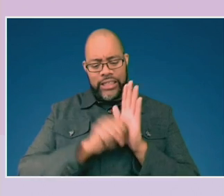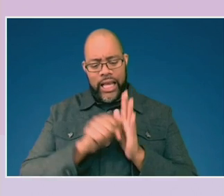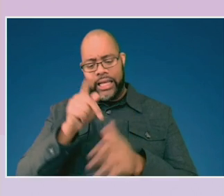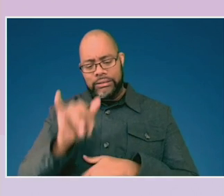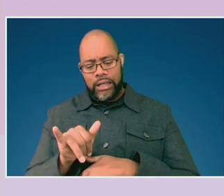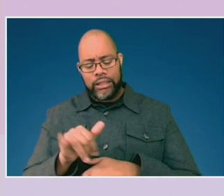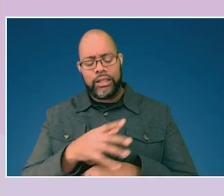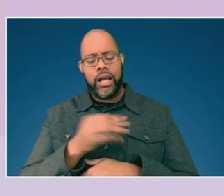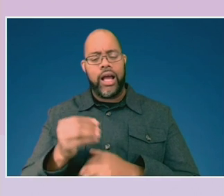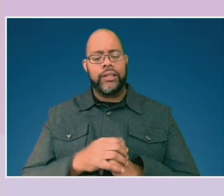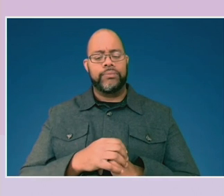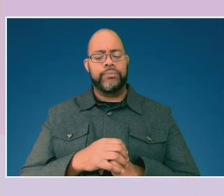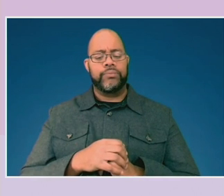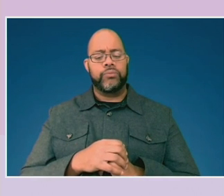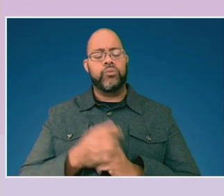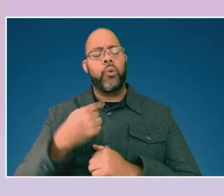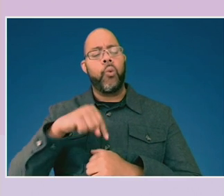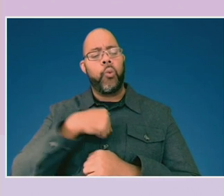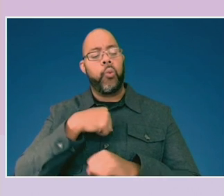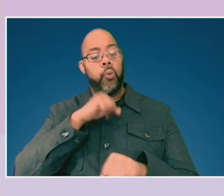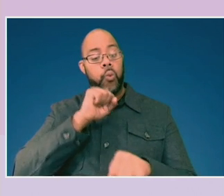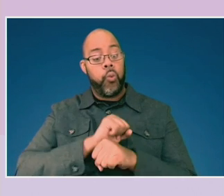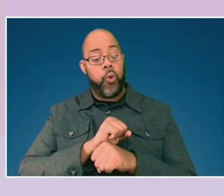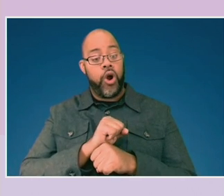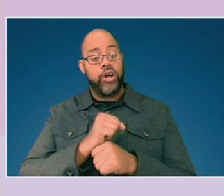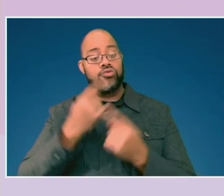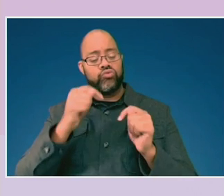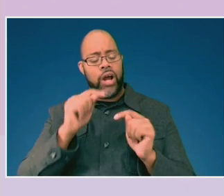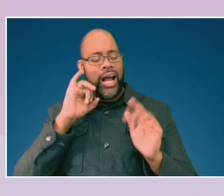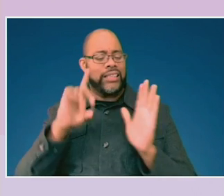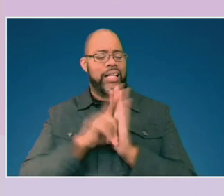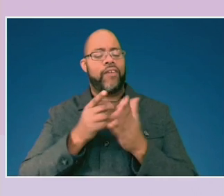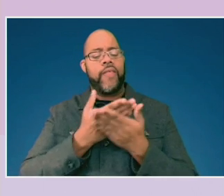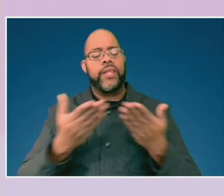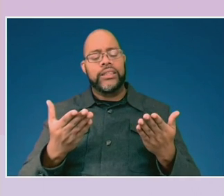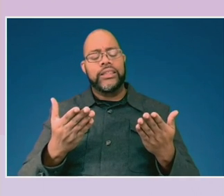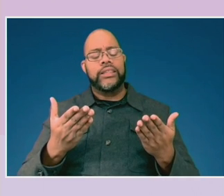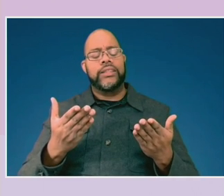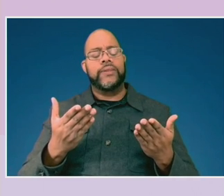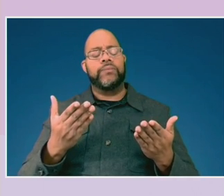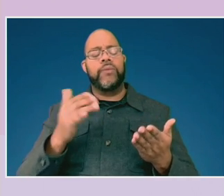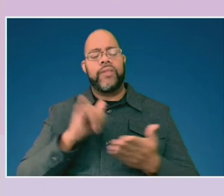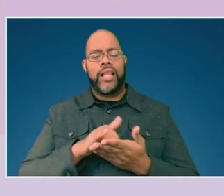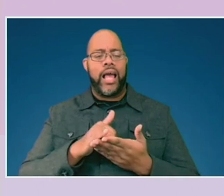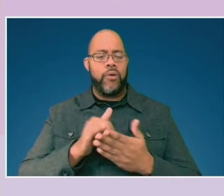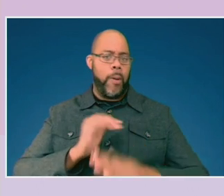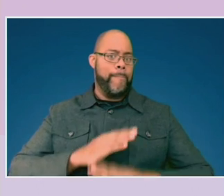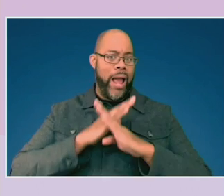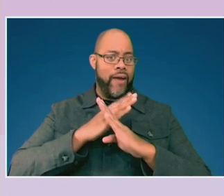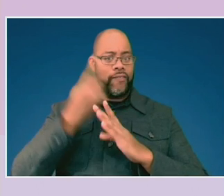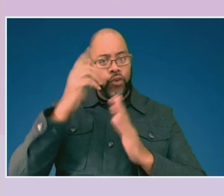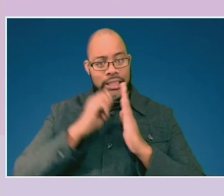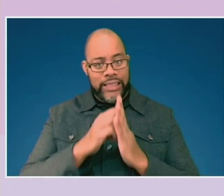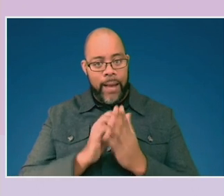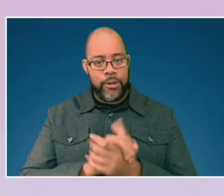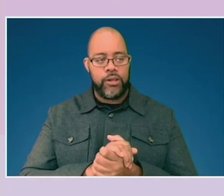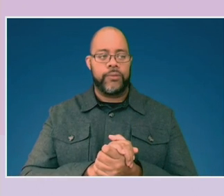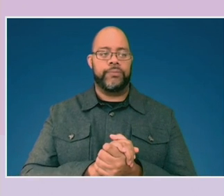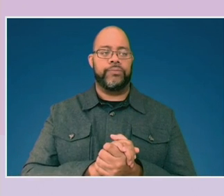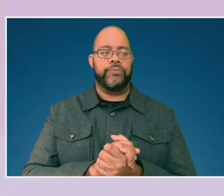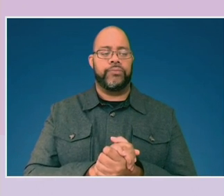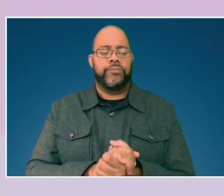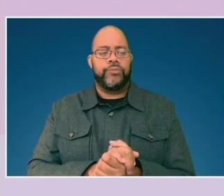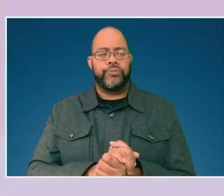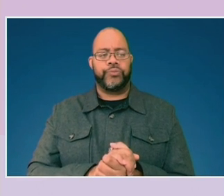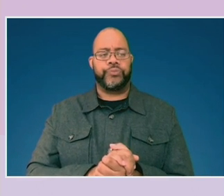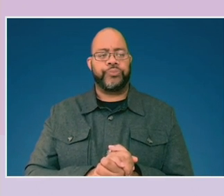then we work to help identify things that are barriers. For example,